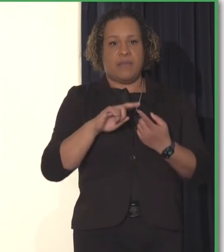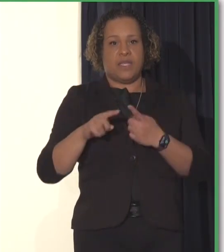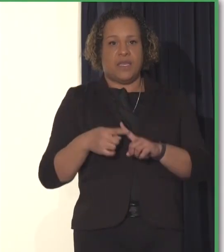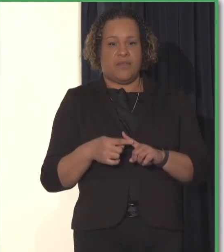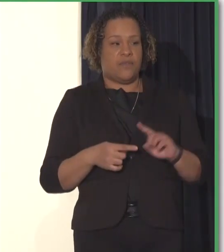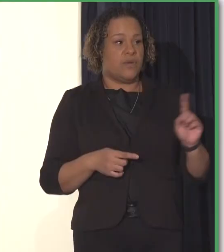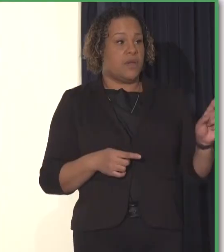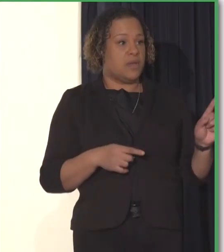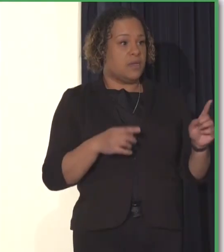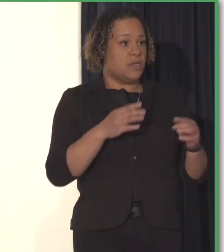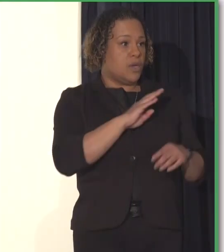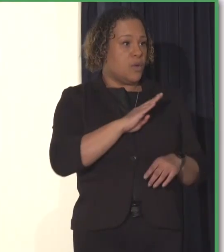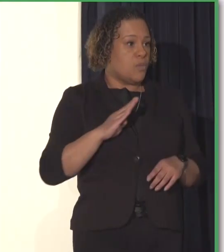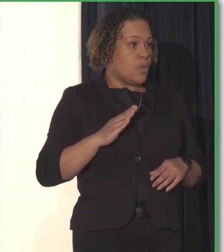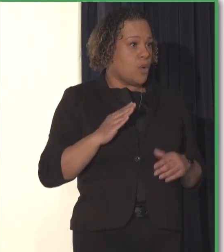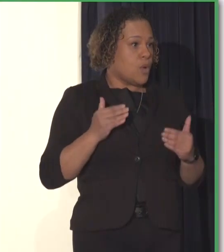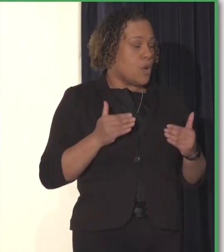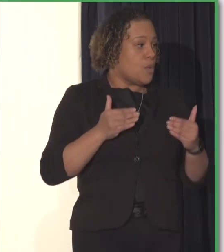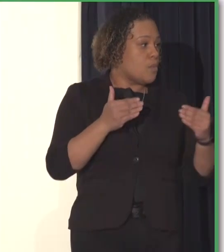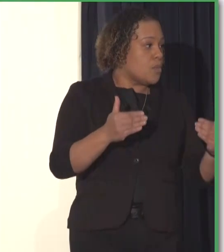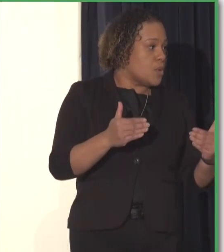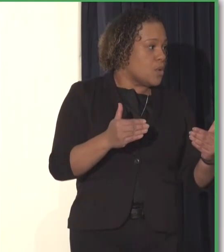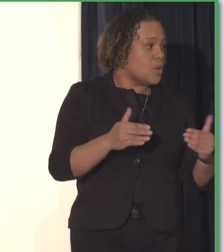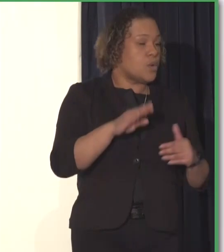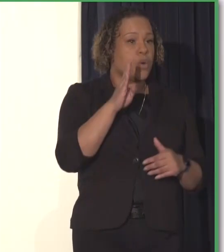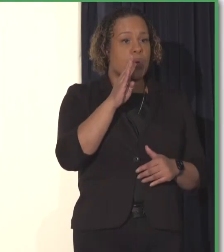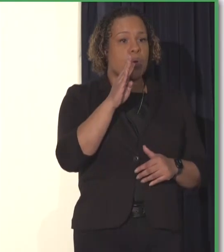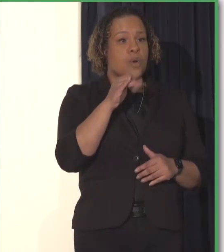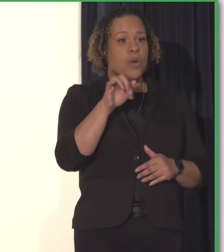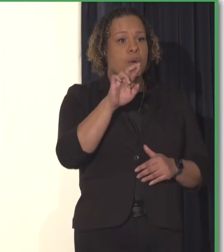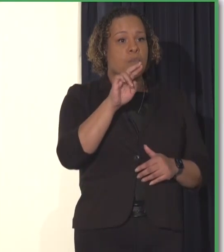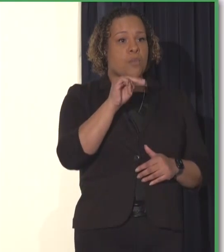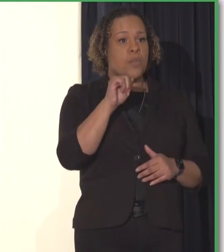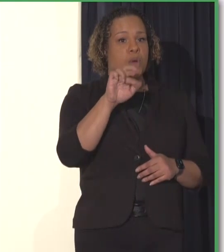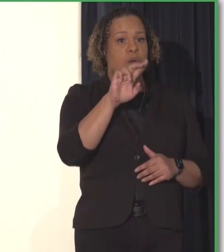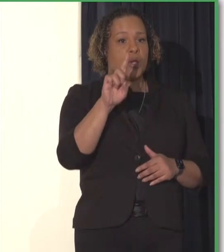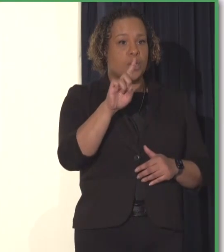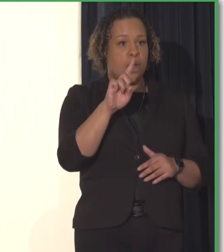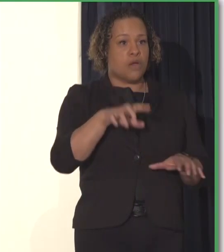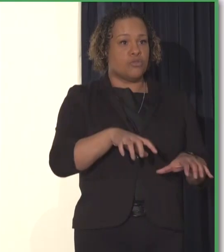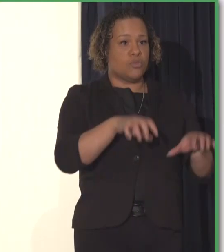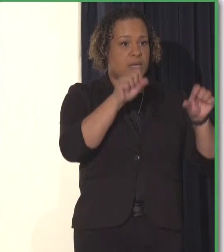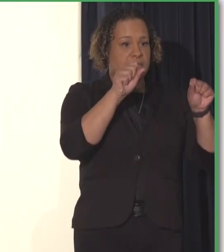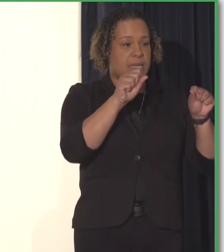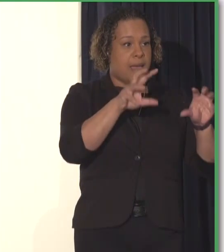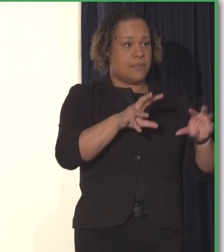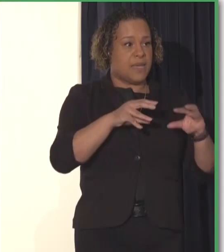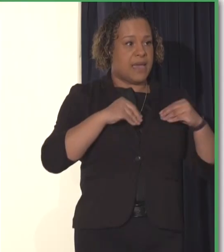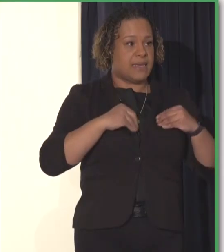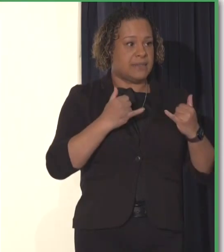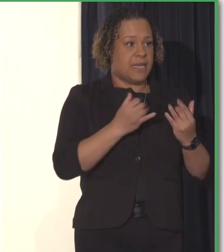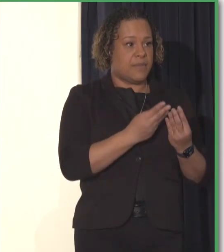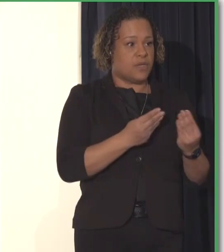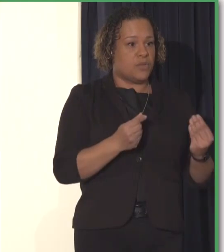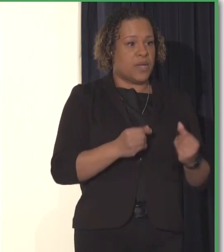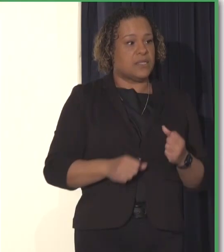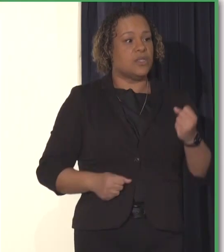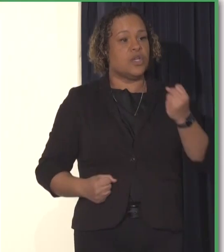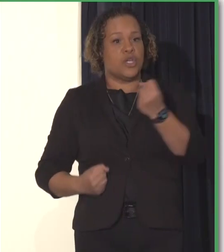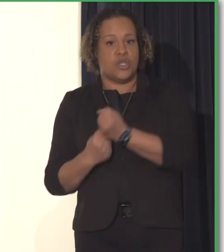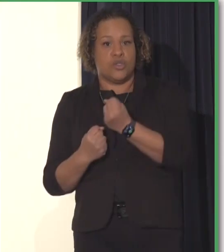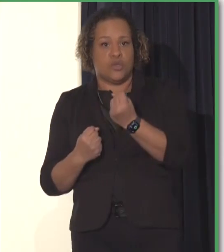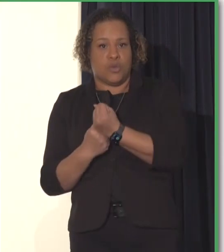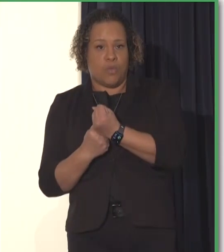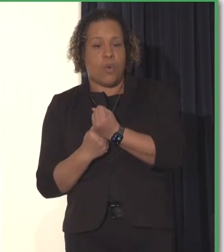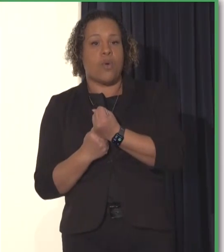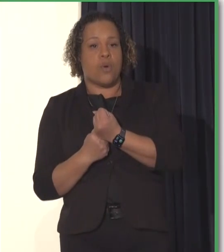moved. Moved by Commissioner Bernard to adopt this resolution. Anyone? Support. Supported